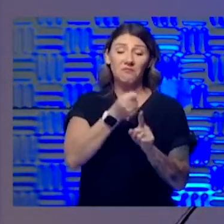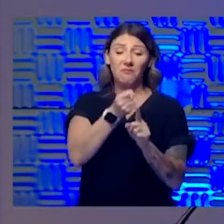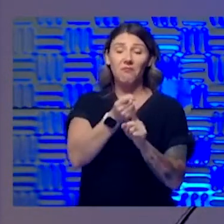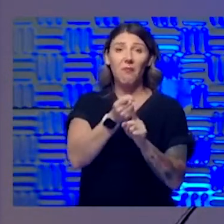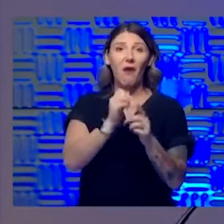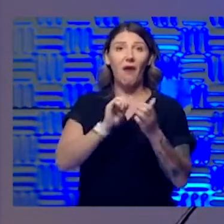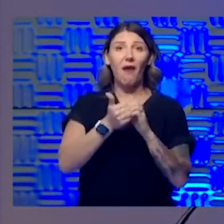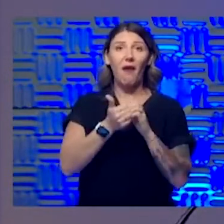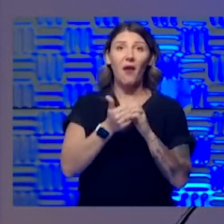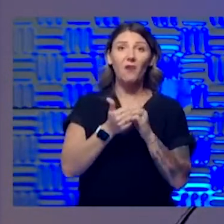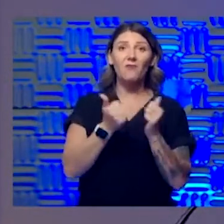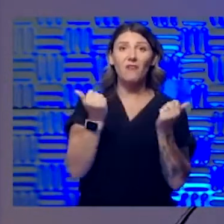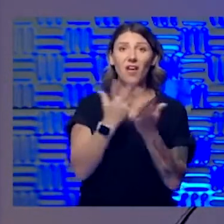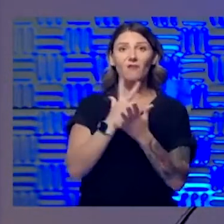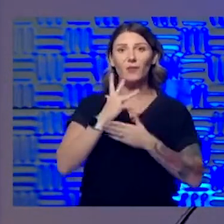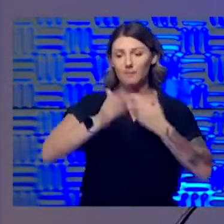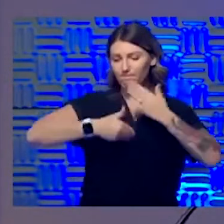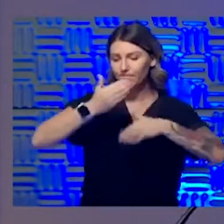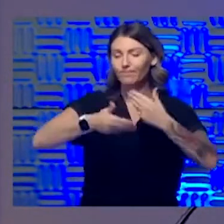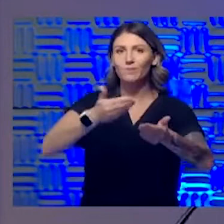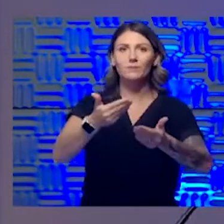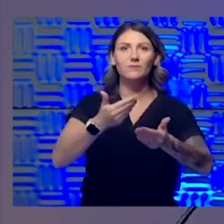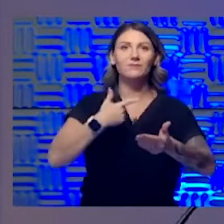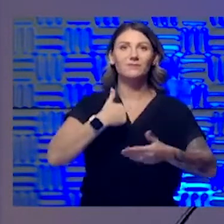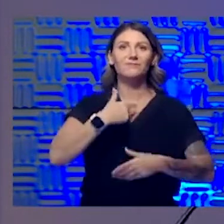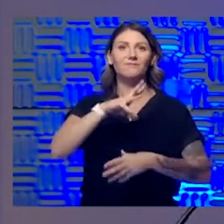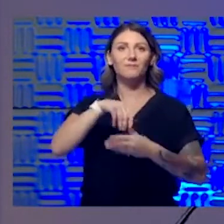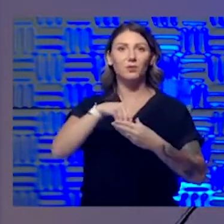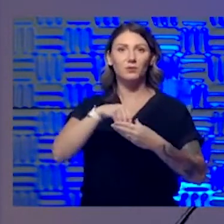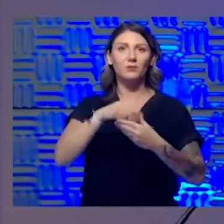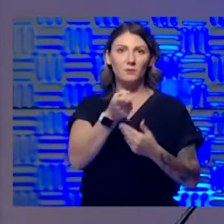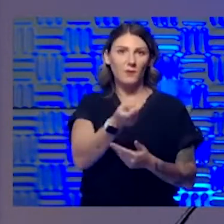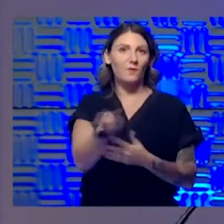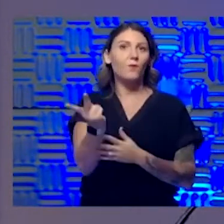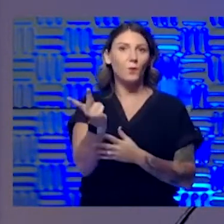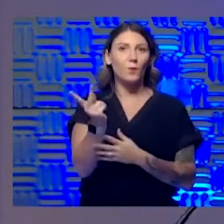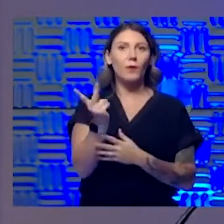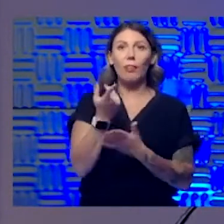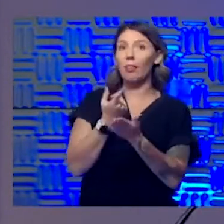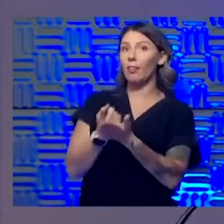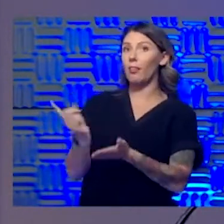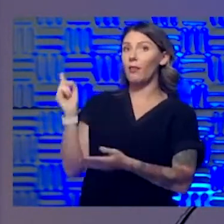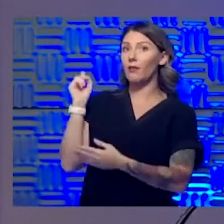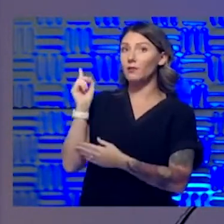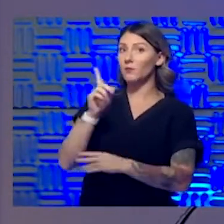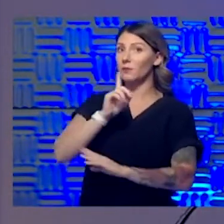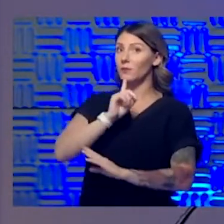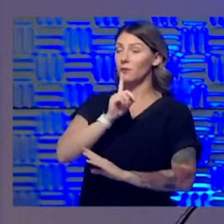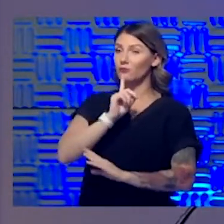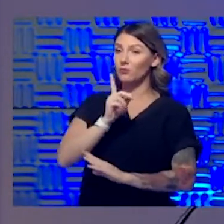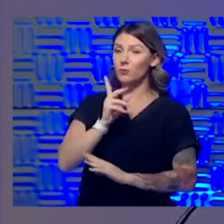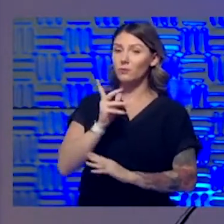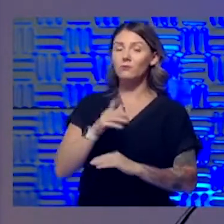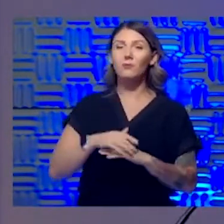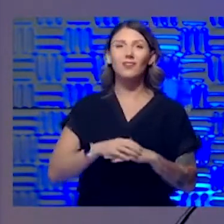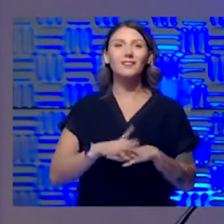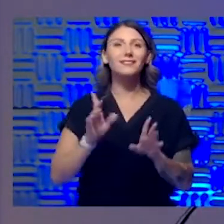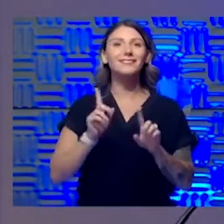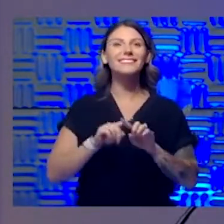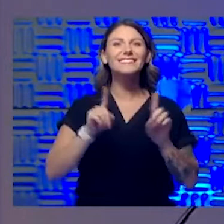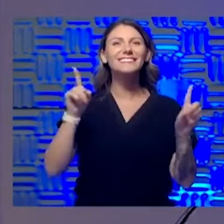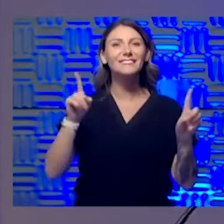things roll out. I've participated in a couple of those last week, actually, and it's a